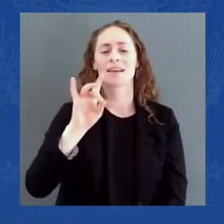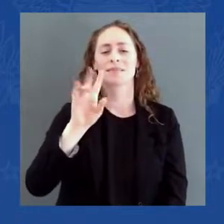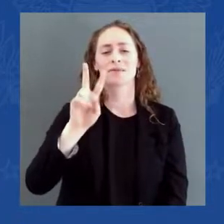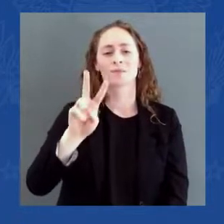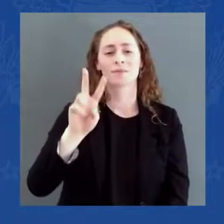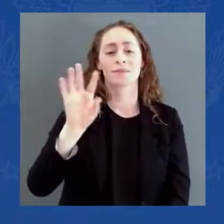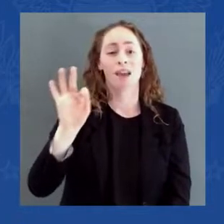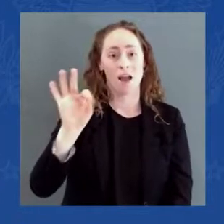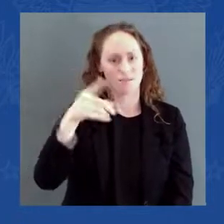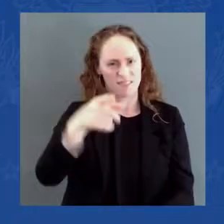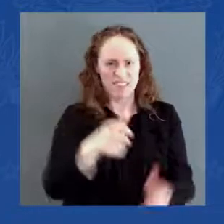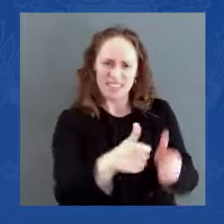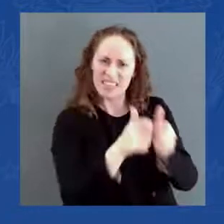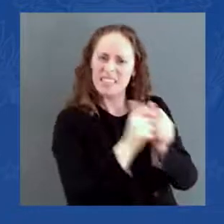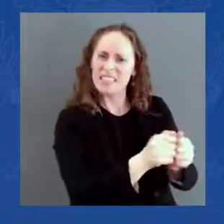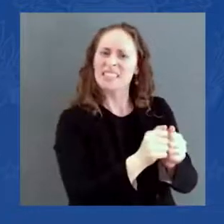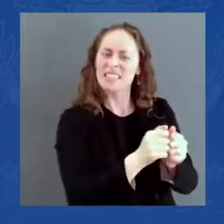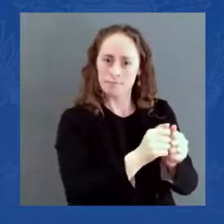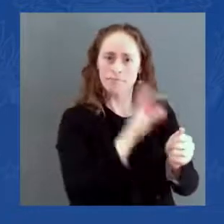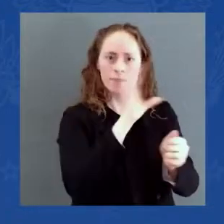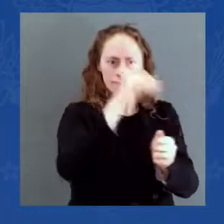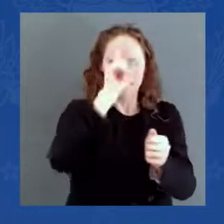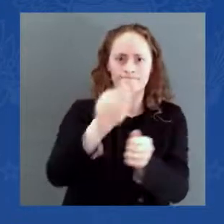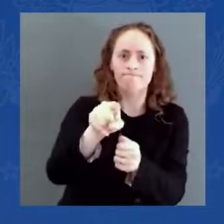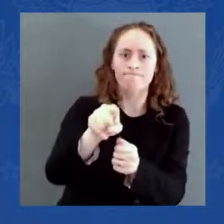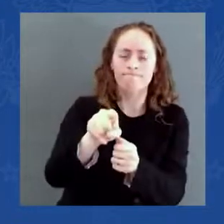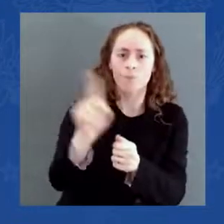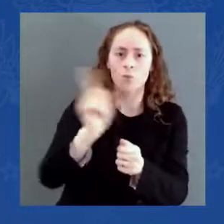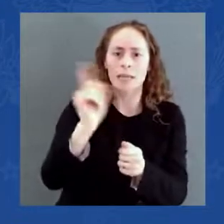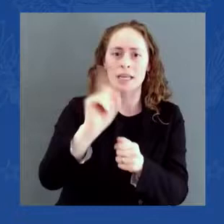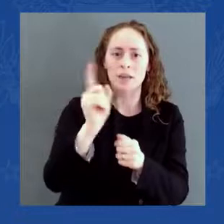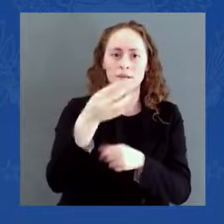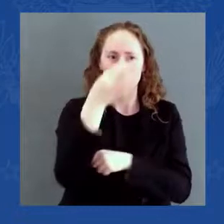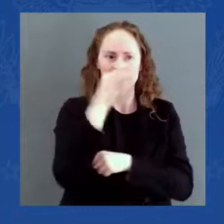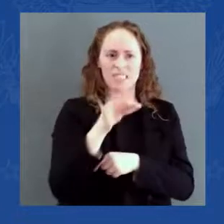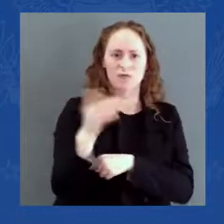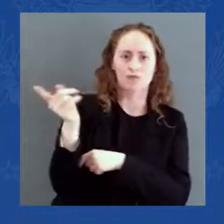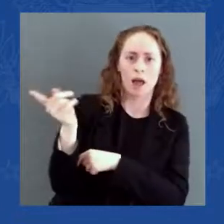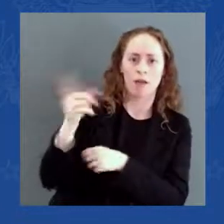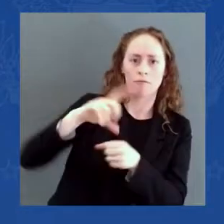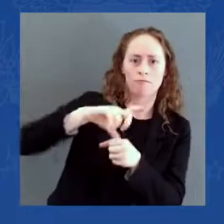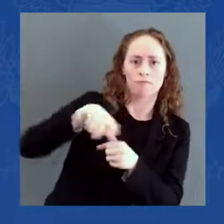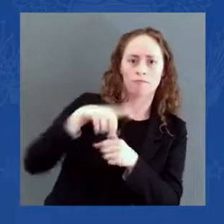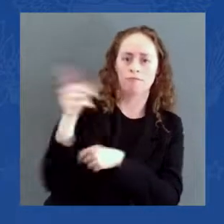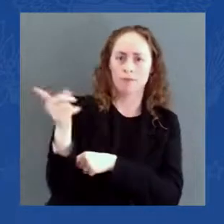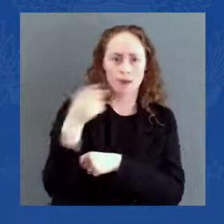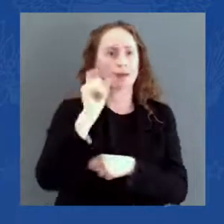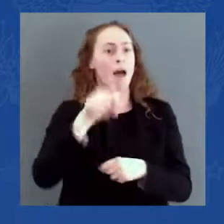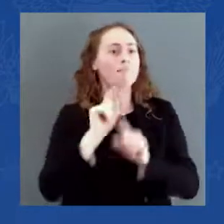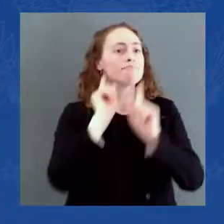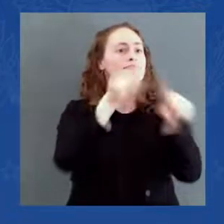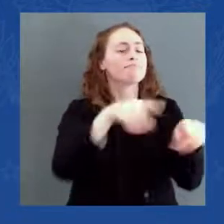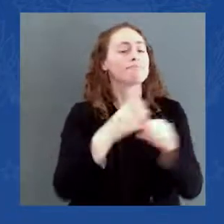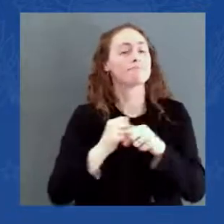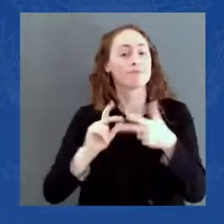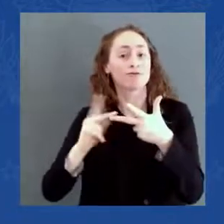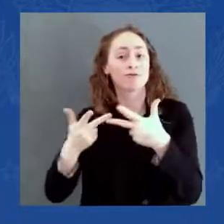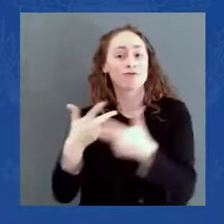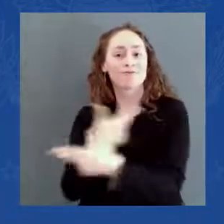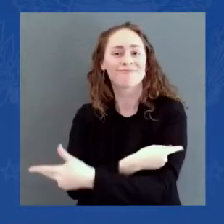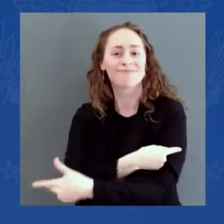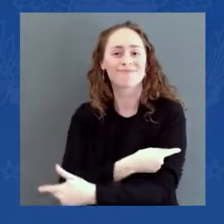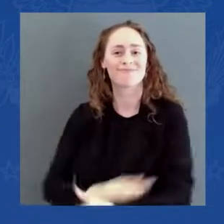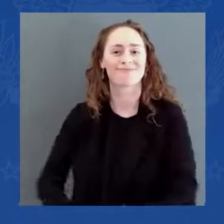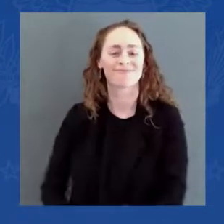get a booster shot. I'm calling on pharmacies, and they've been cooperative, big and small, to offer more appointments, more walk-in